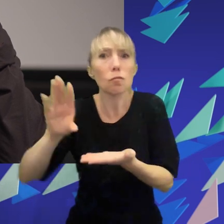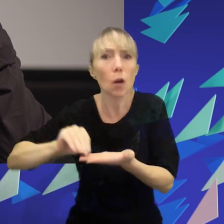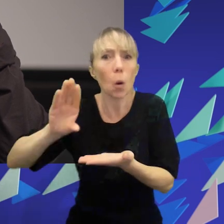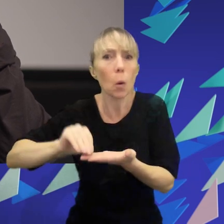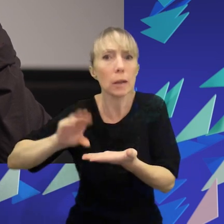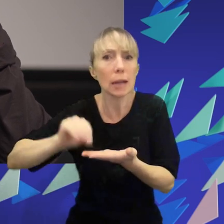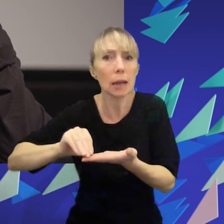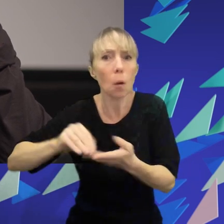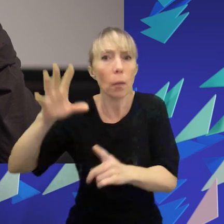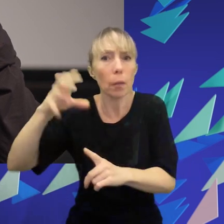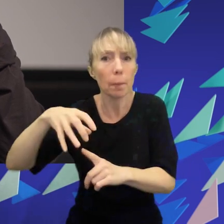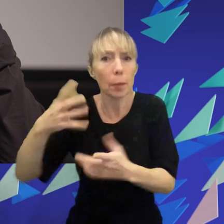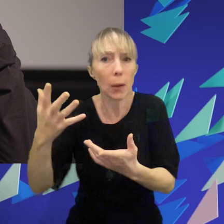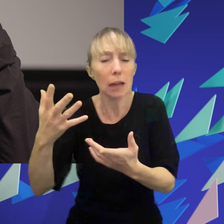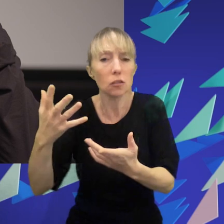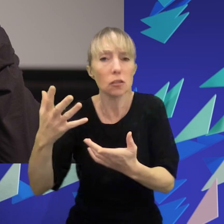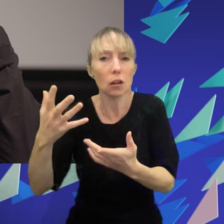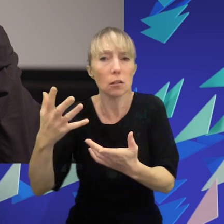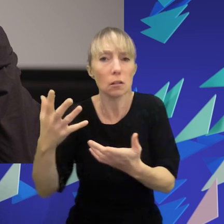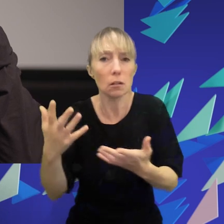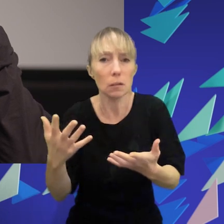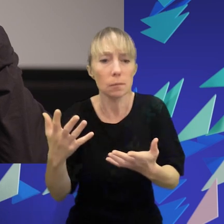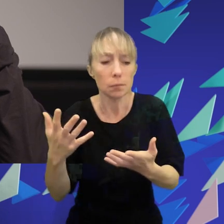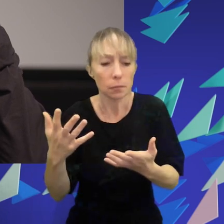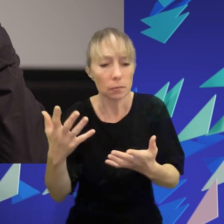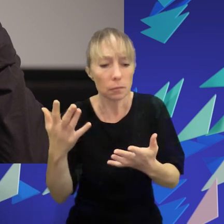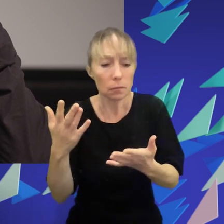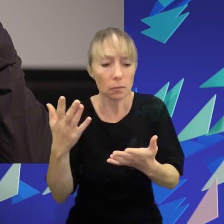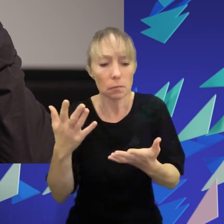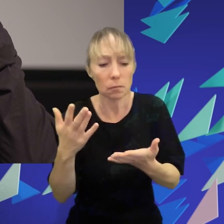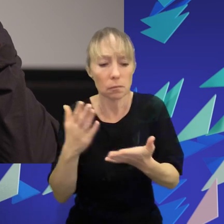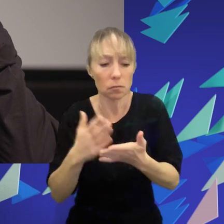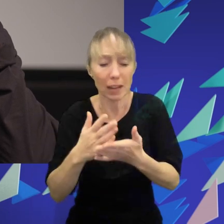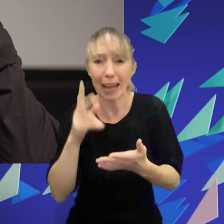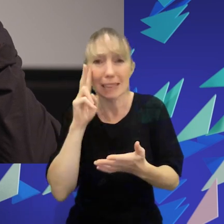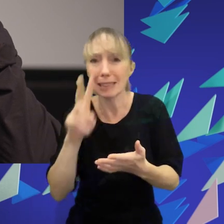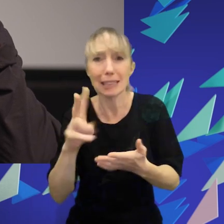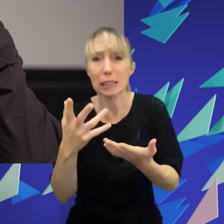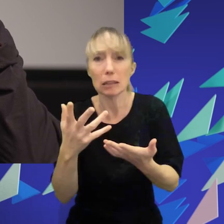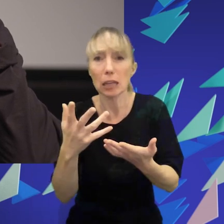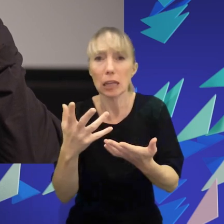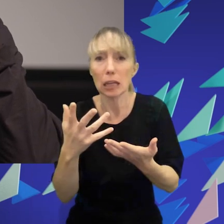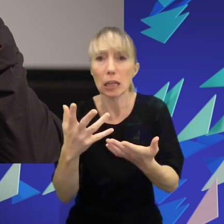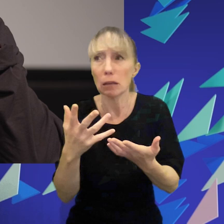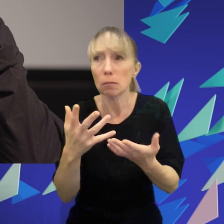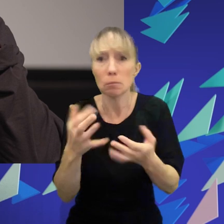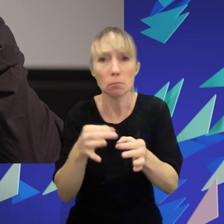And then Ryuichi came, which is, you know, I have been a fan of Ryuichi since 4 years ago. And so to work with him was an honor.